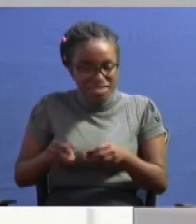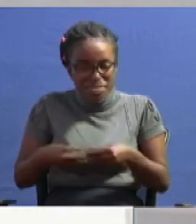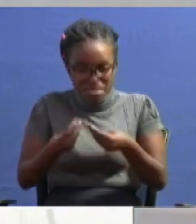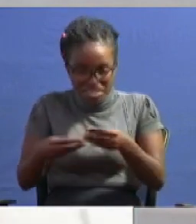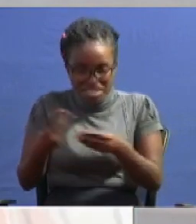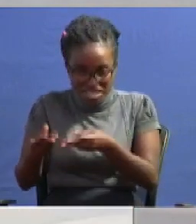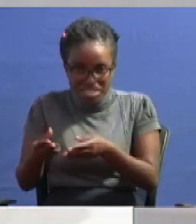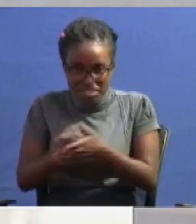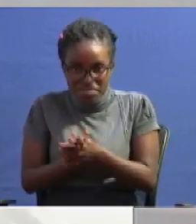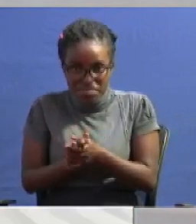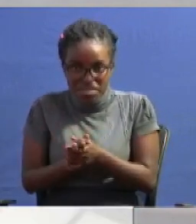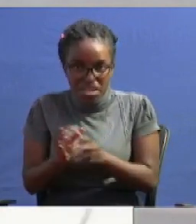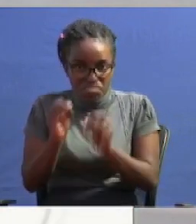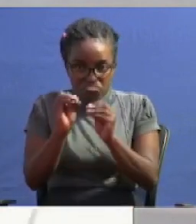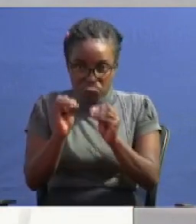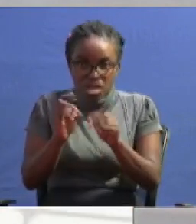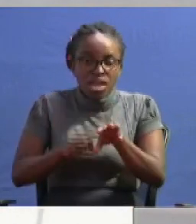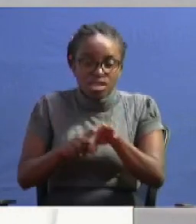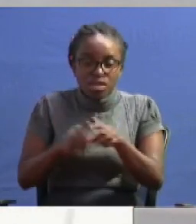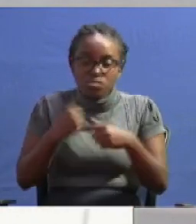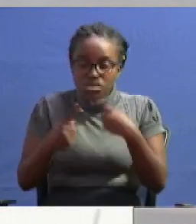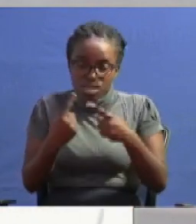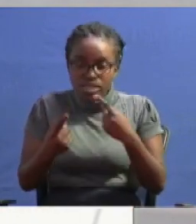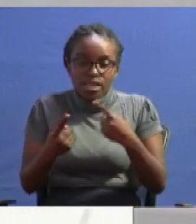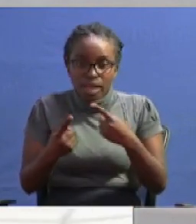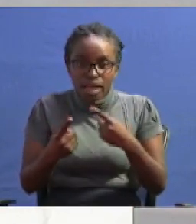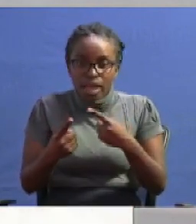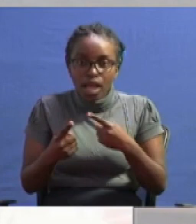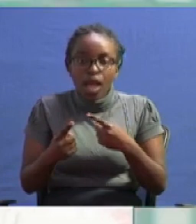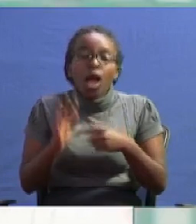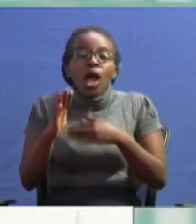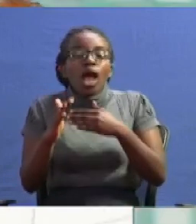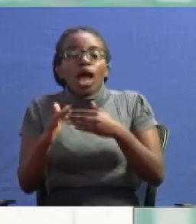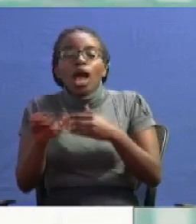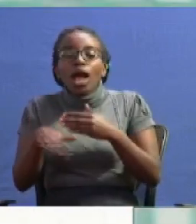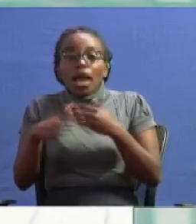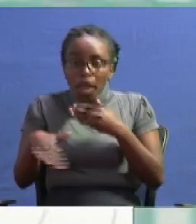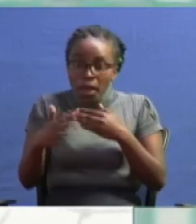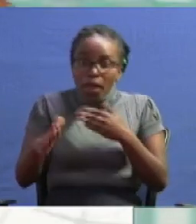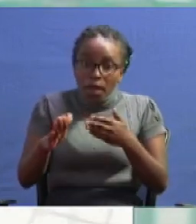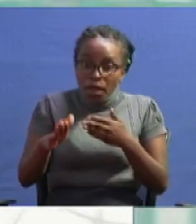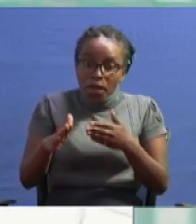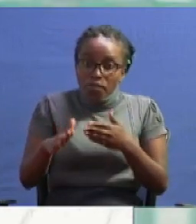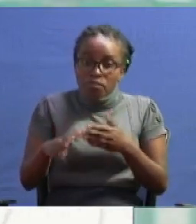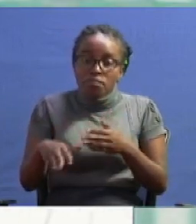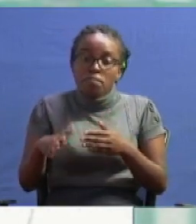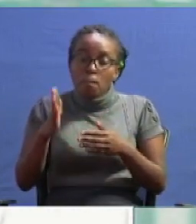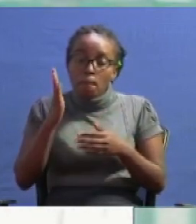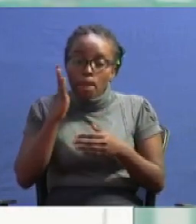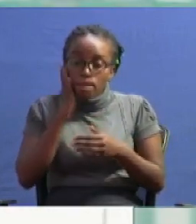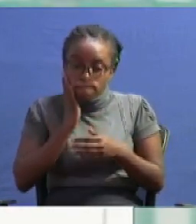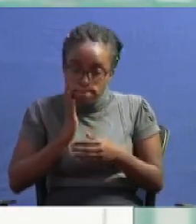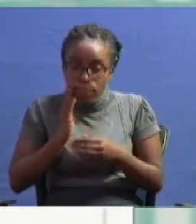and of that percentage is which we are saying every man should get a shilling. All right. After that, we can go back to